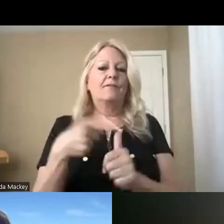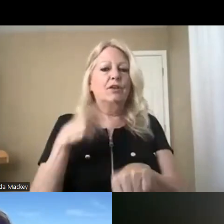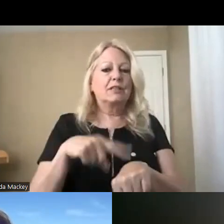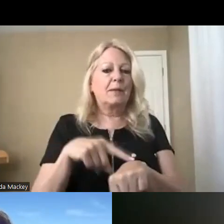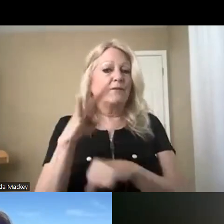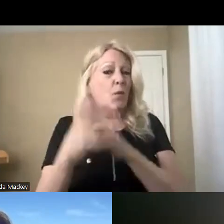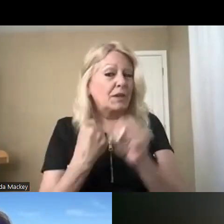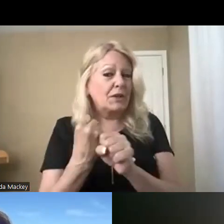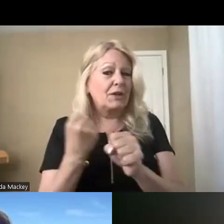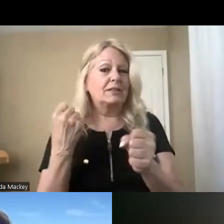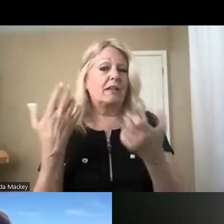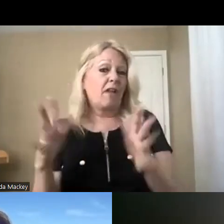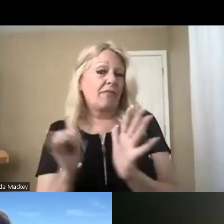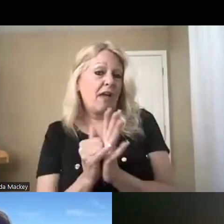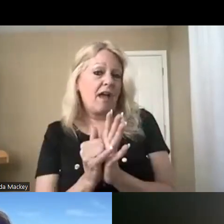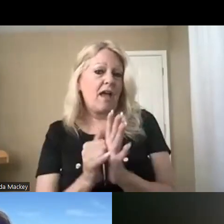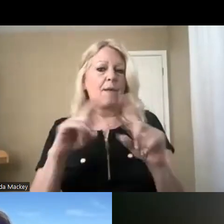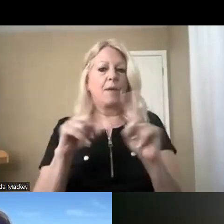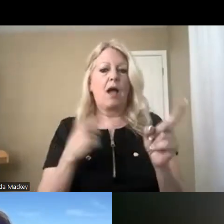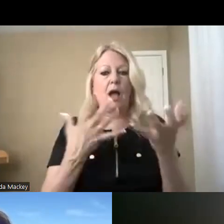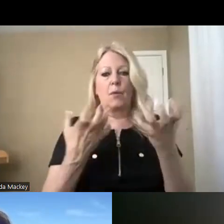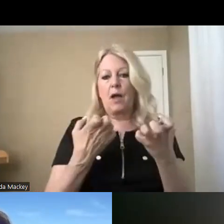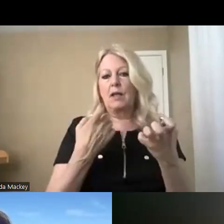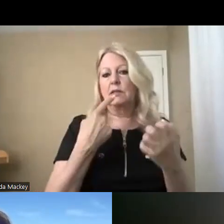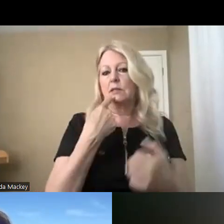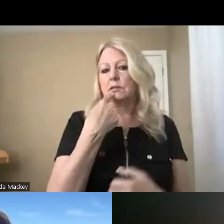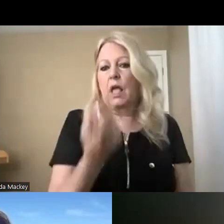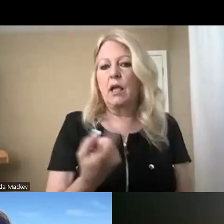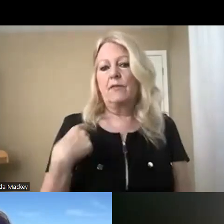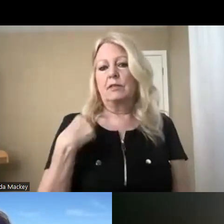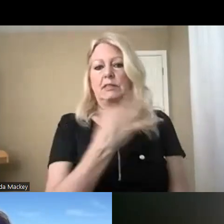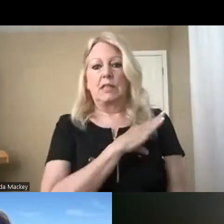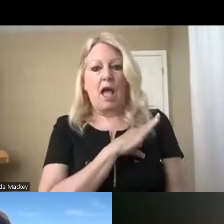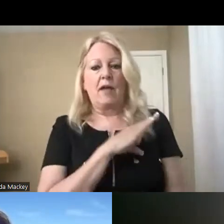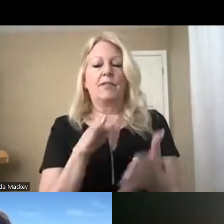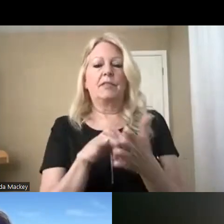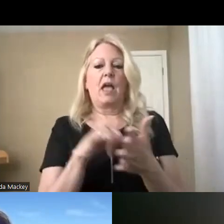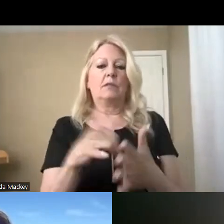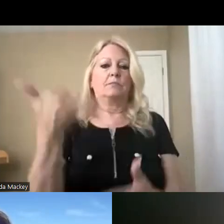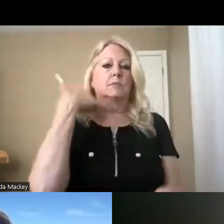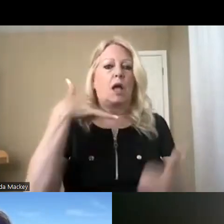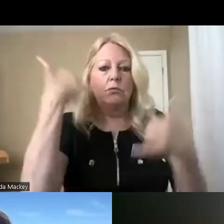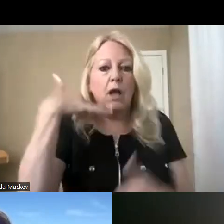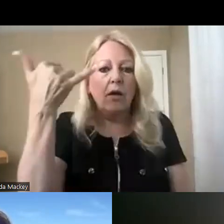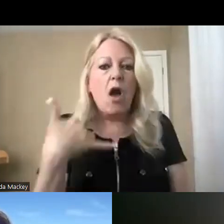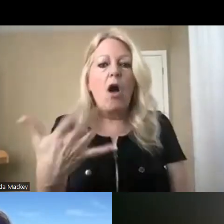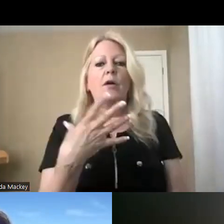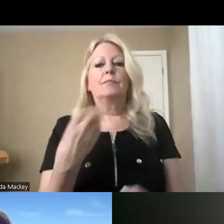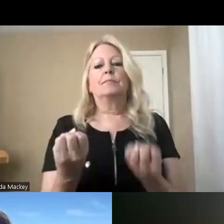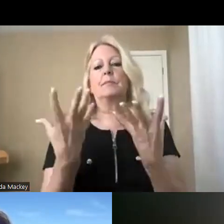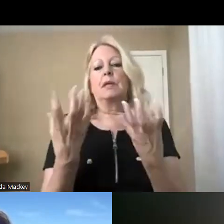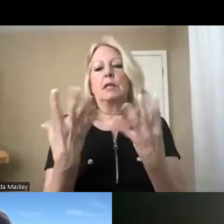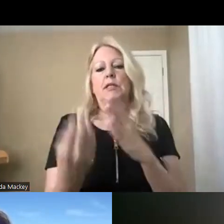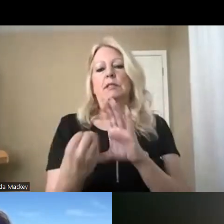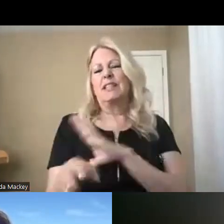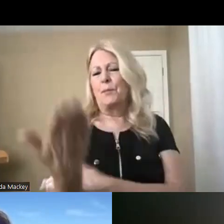to say the staff that I made a number of phone calls starting in the morning were really very friendly, but